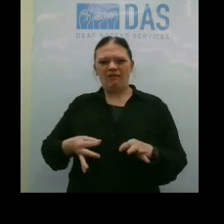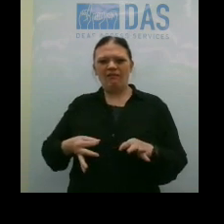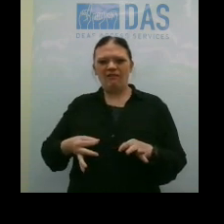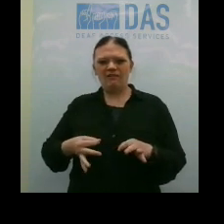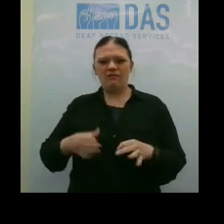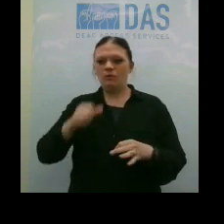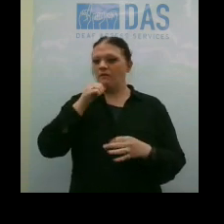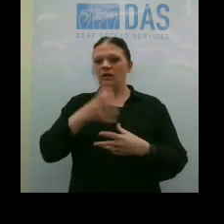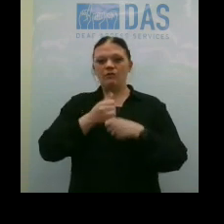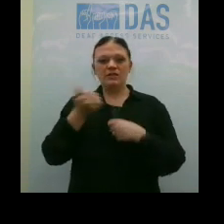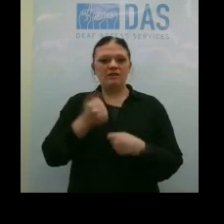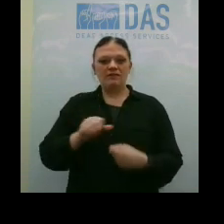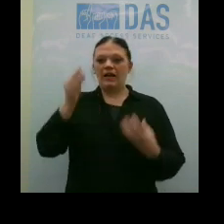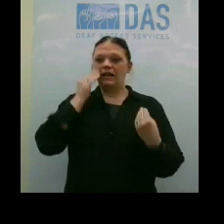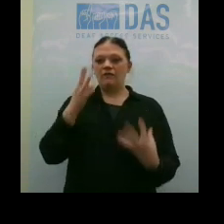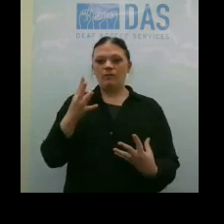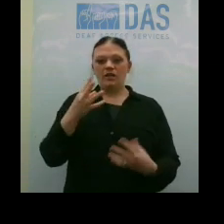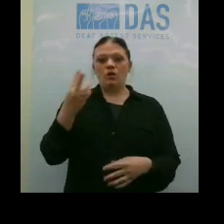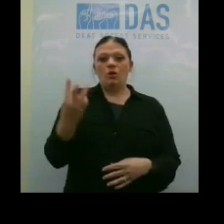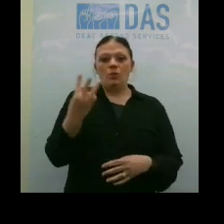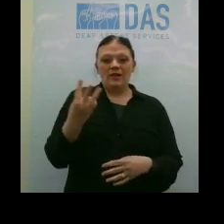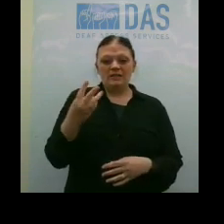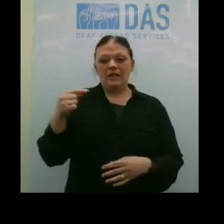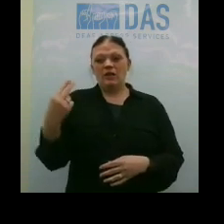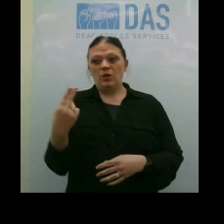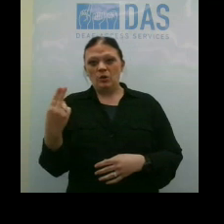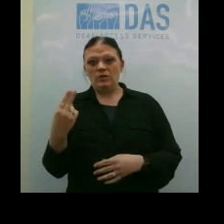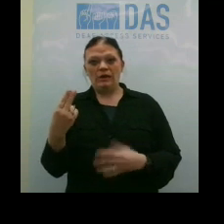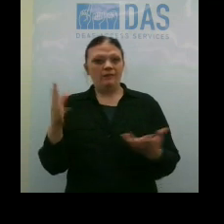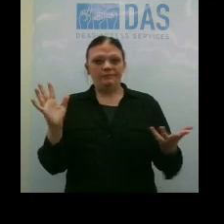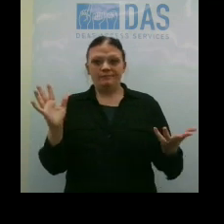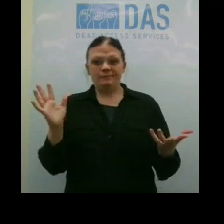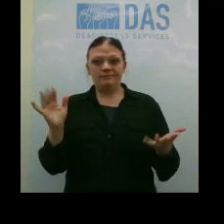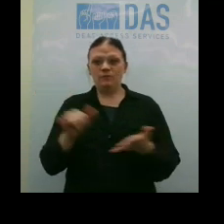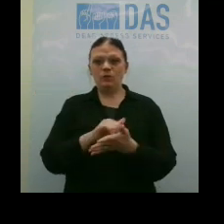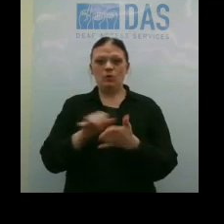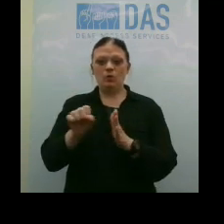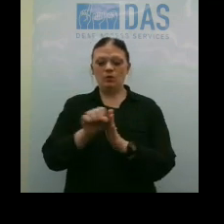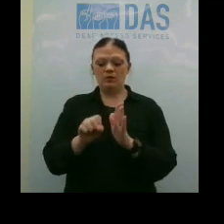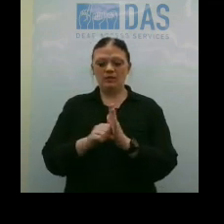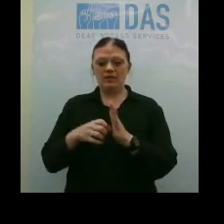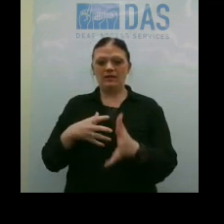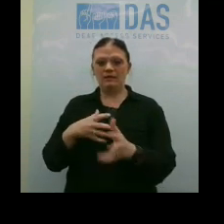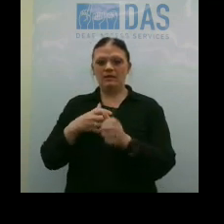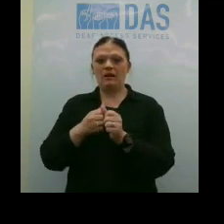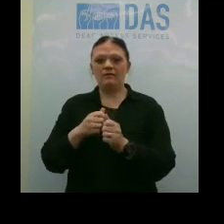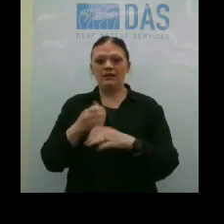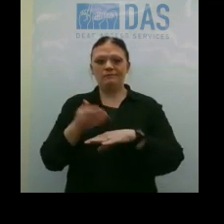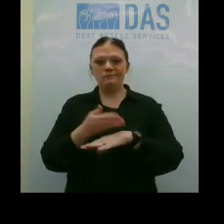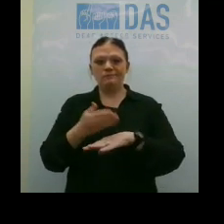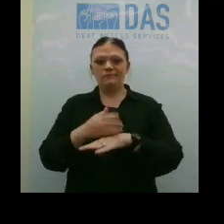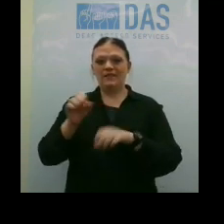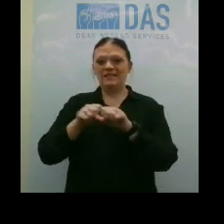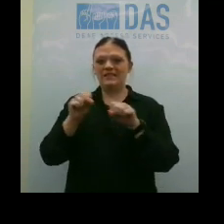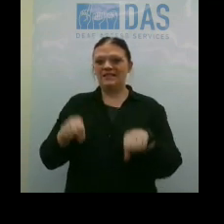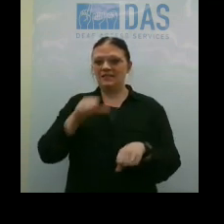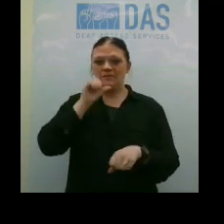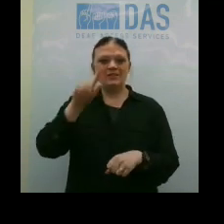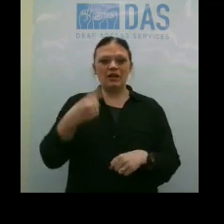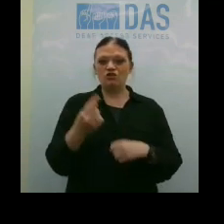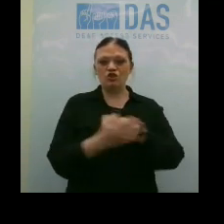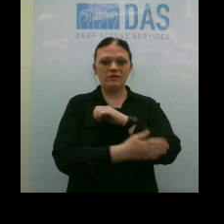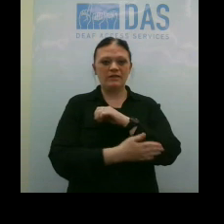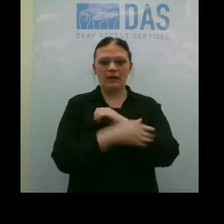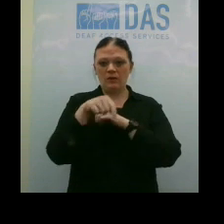any data on Wednesday night or Thursday night. New York State is updating its system. This is not just a county of Erie issue. This